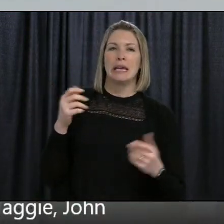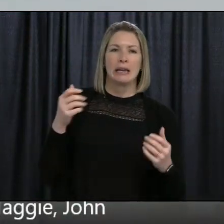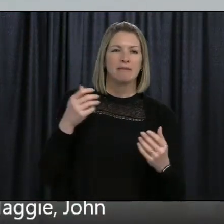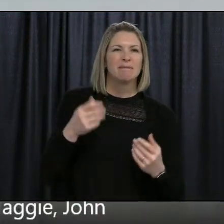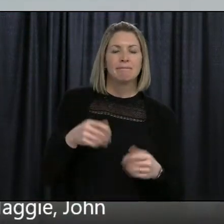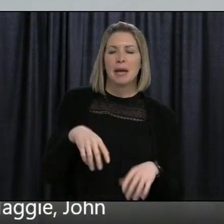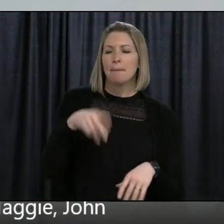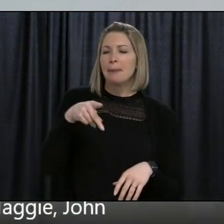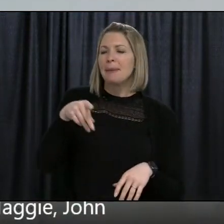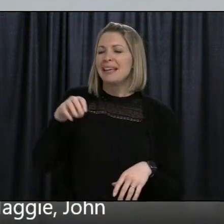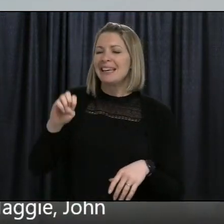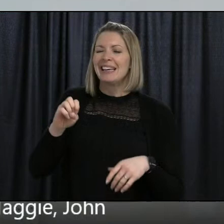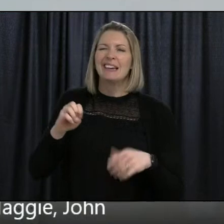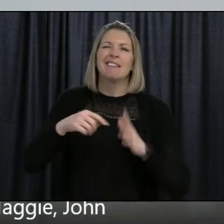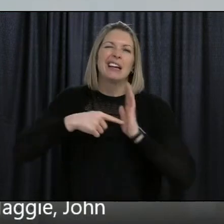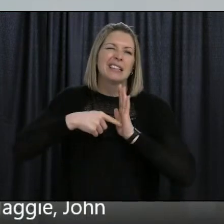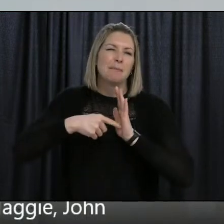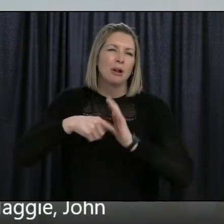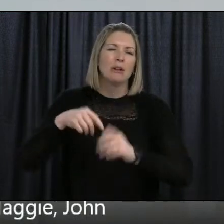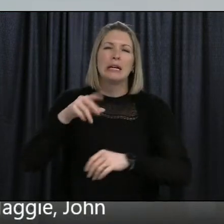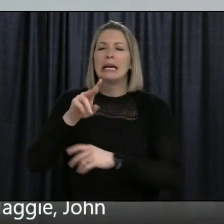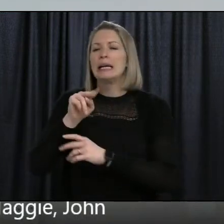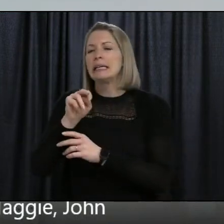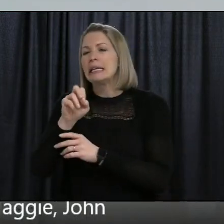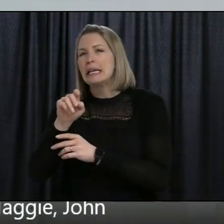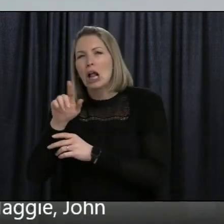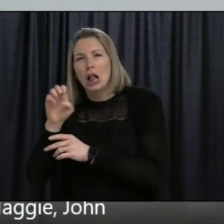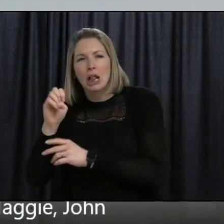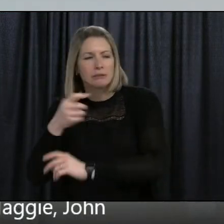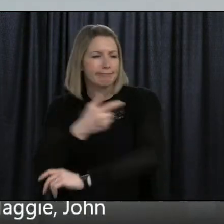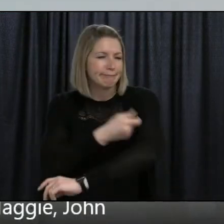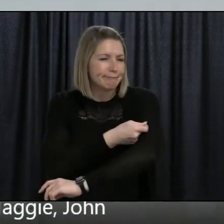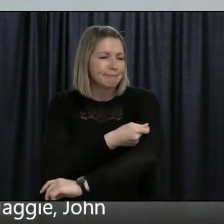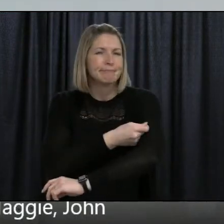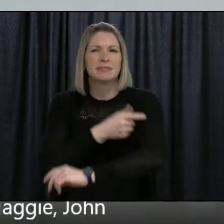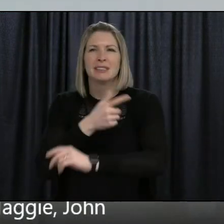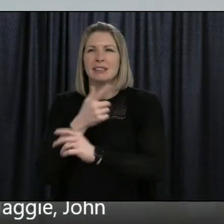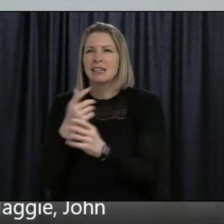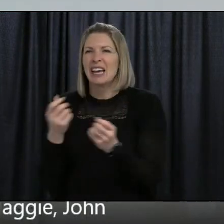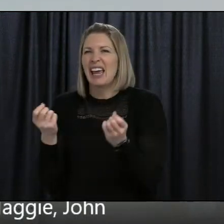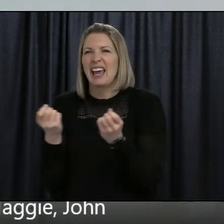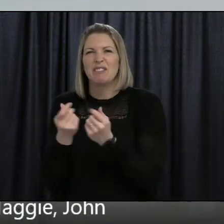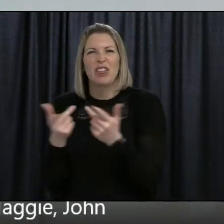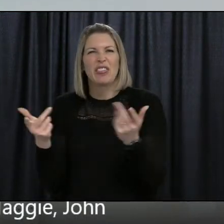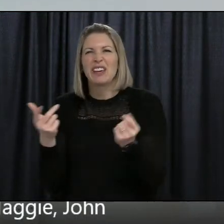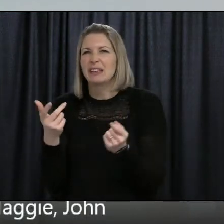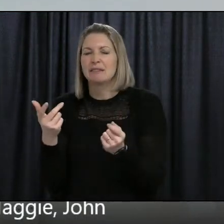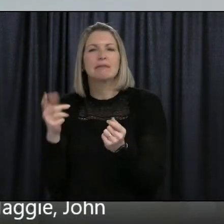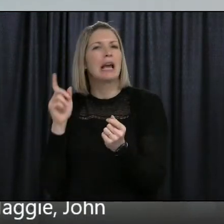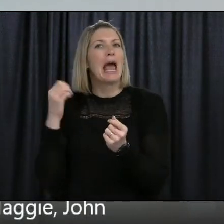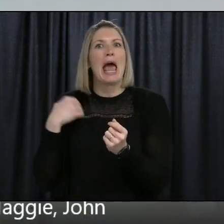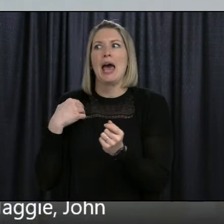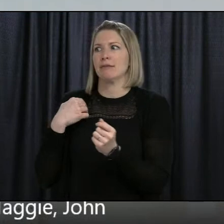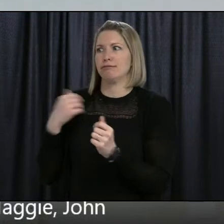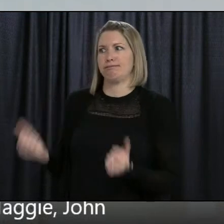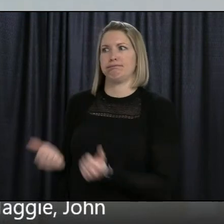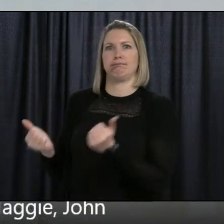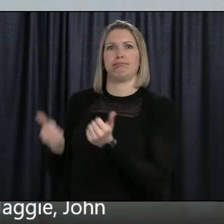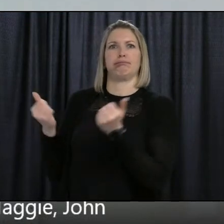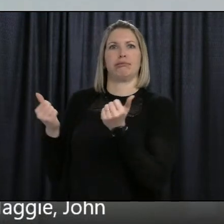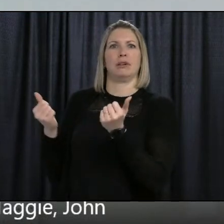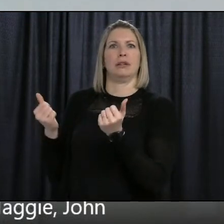syringes and supplies necessary for administering the vaccines through the regional health authorities, and there's